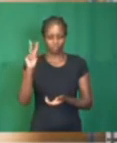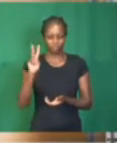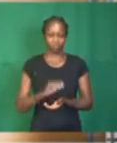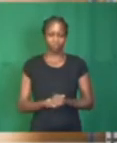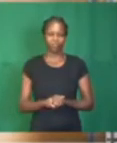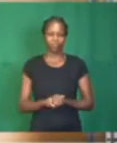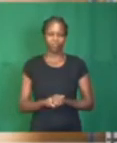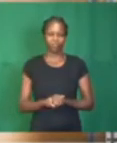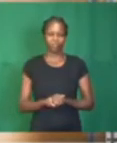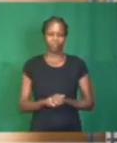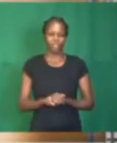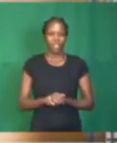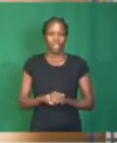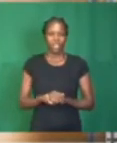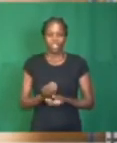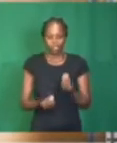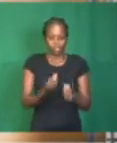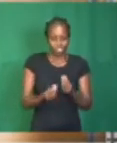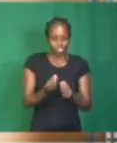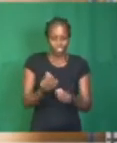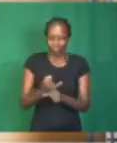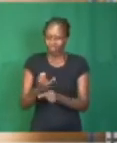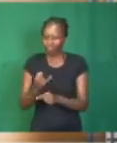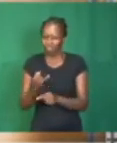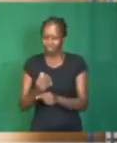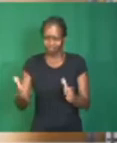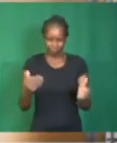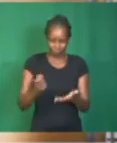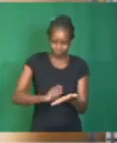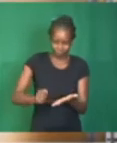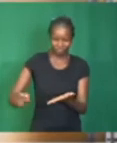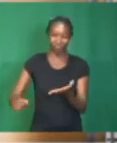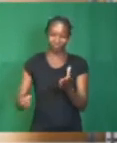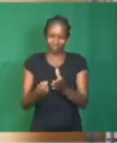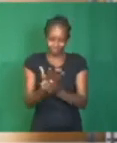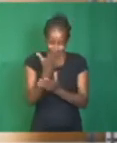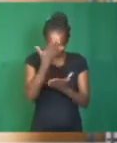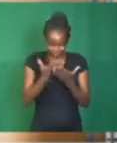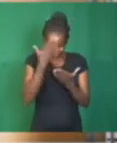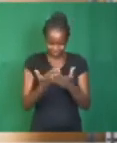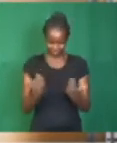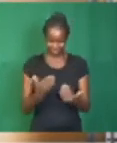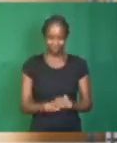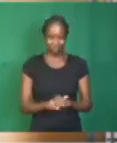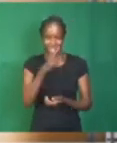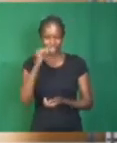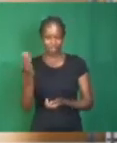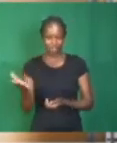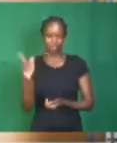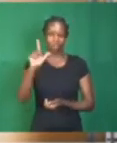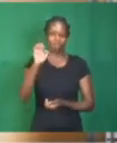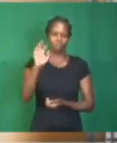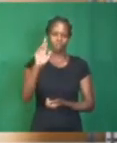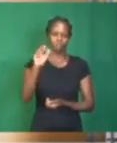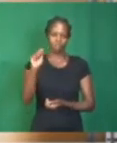Please make sure that you have your notebook and something to write with before we start the session. My name is Lerato Mabilisa and